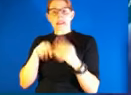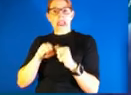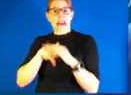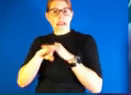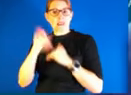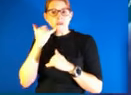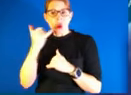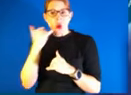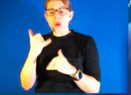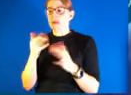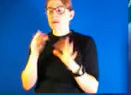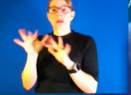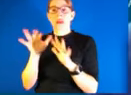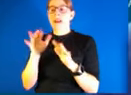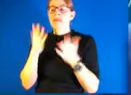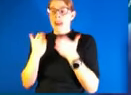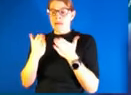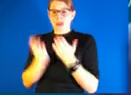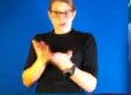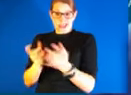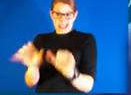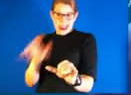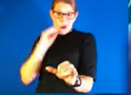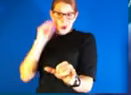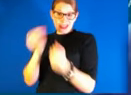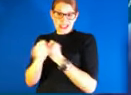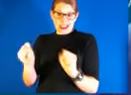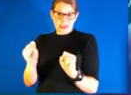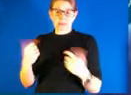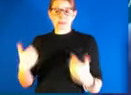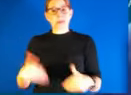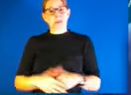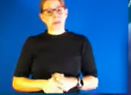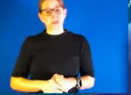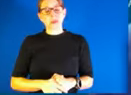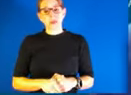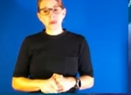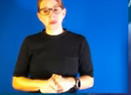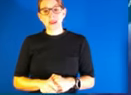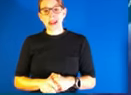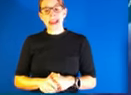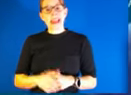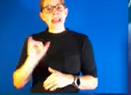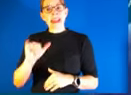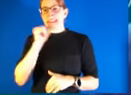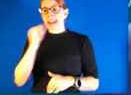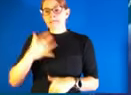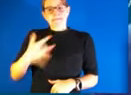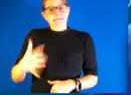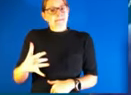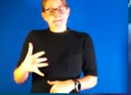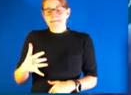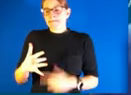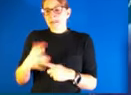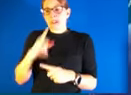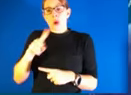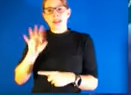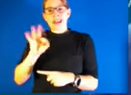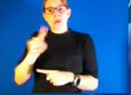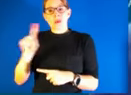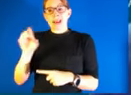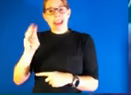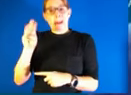that nature, we may recommend that they can stay home safely. And that is a very abnormal position for typical 911 EMS to be put